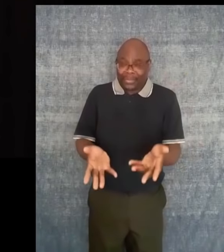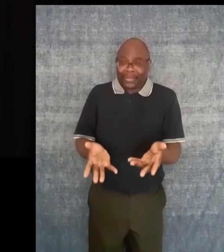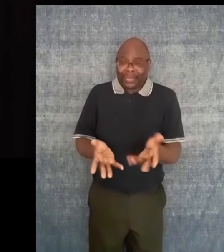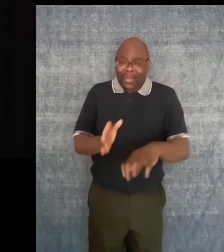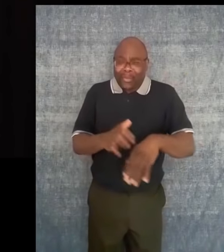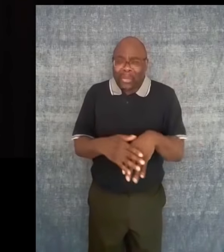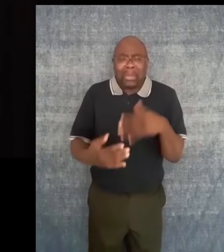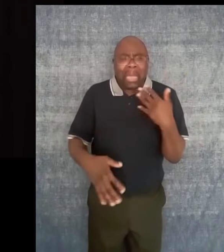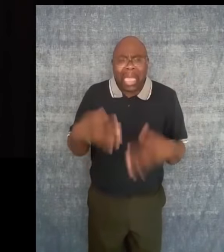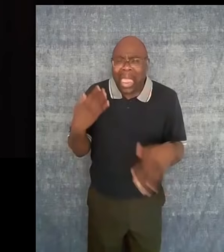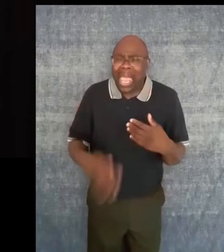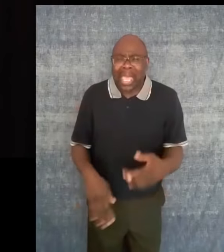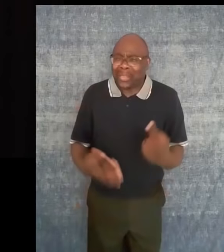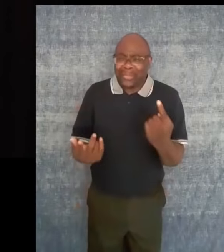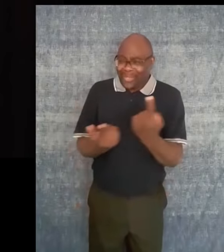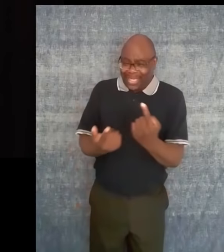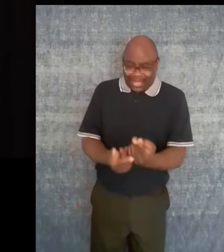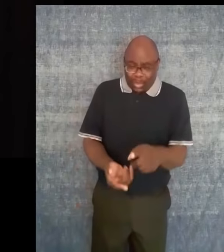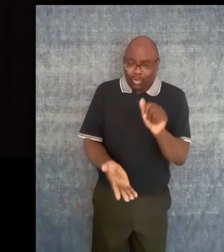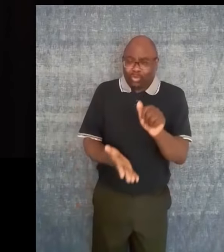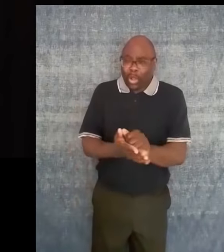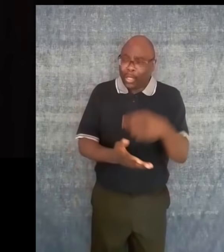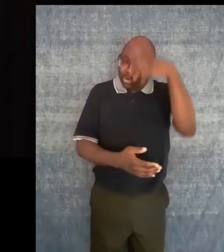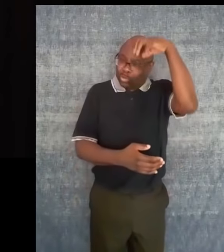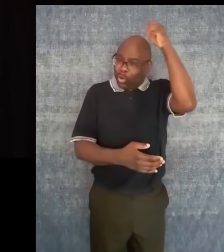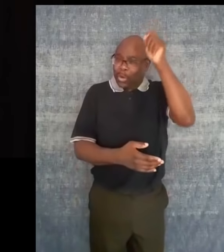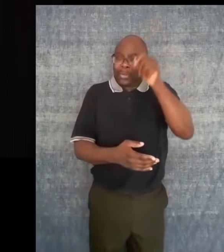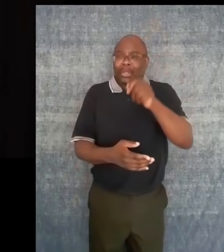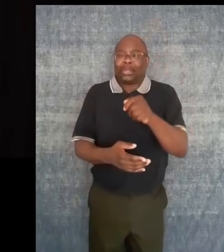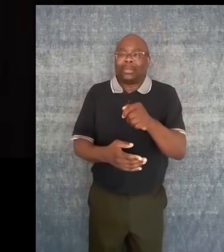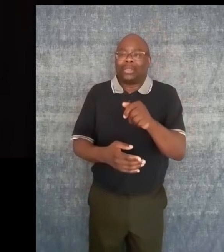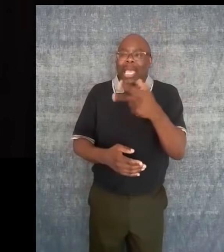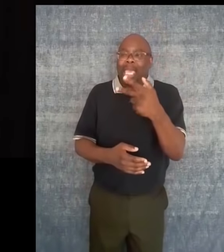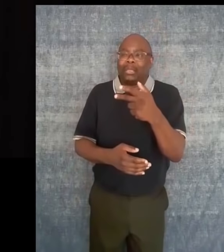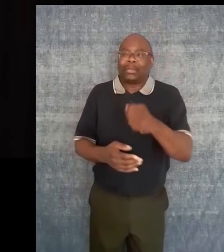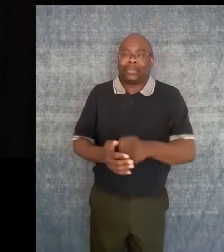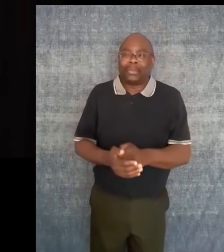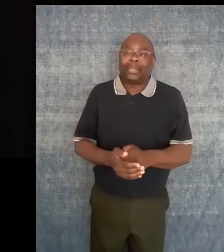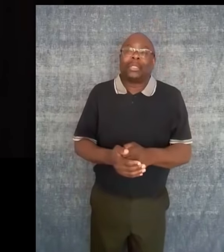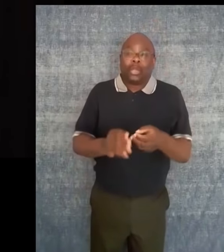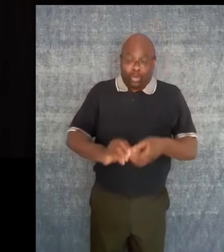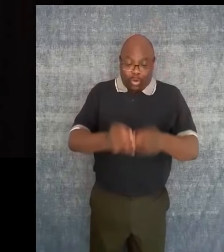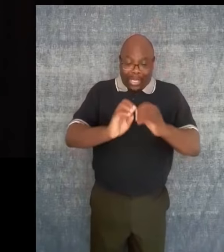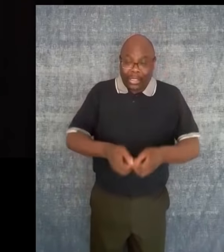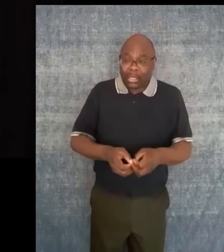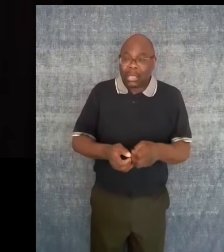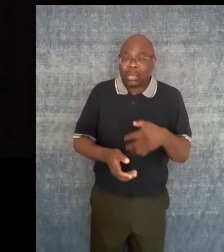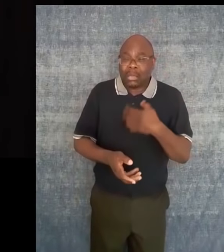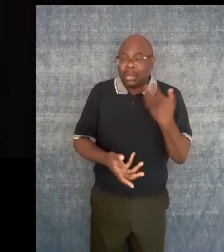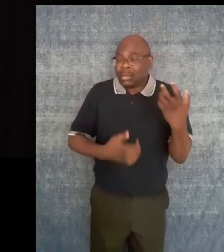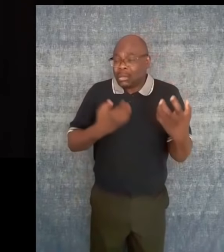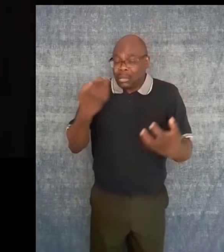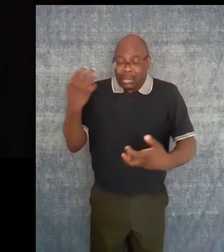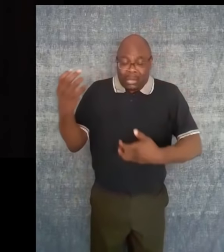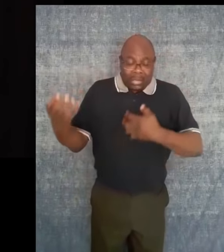full of pain and injustice. Romans 8, verse 19 to 25 says that even creation groans